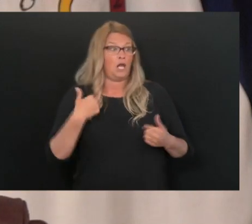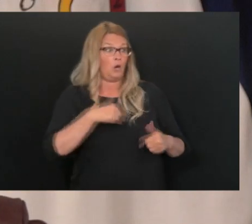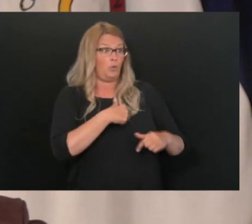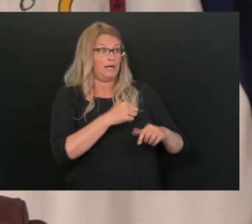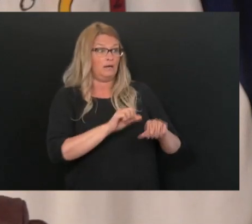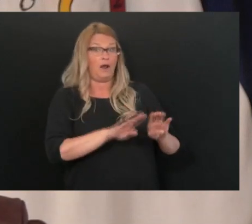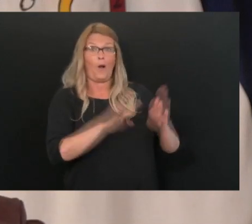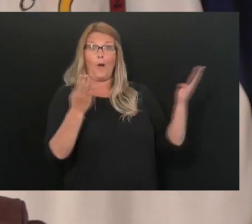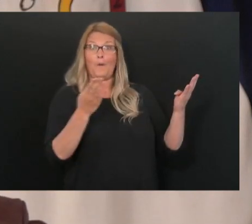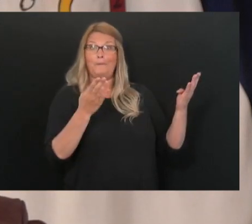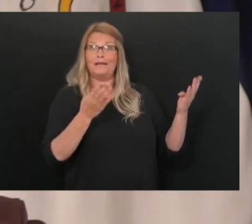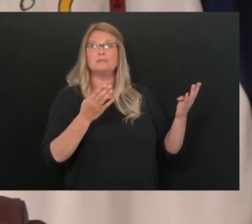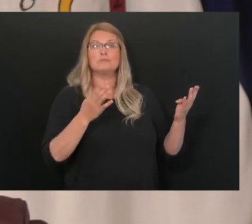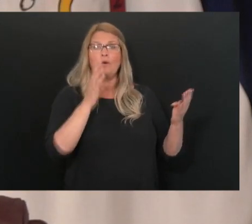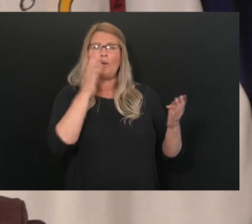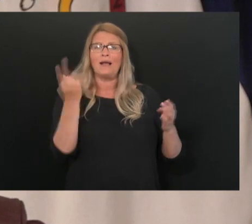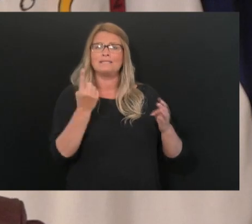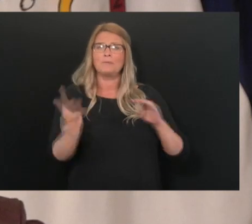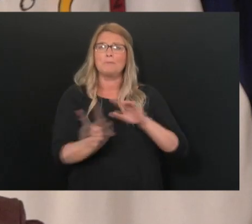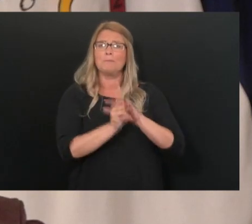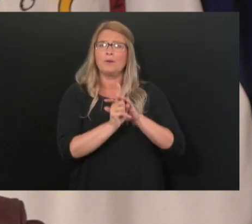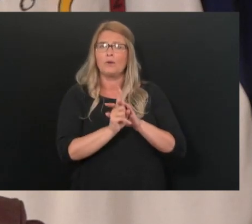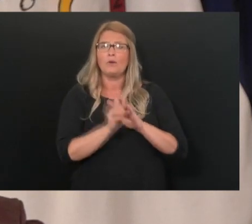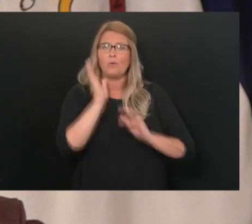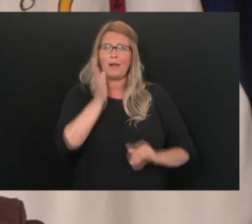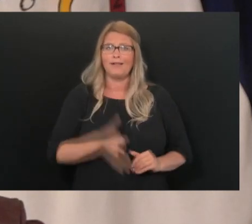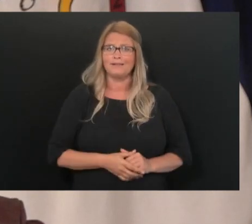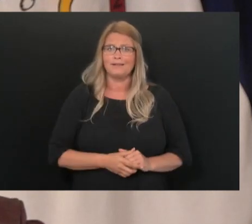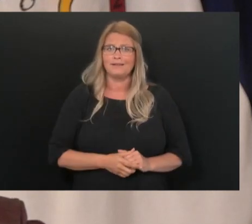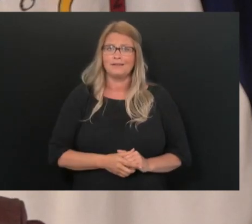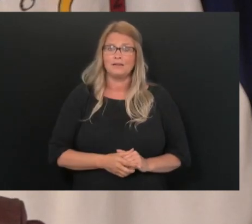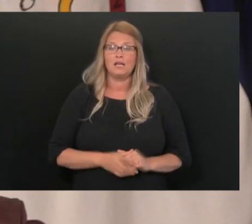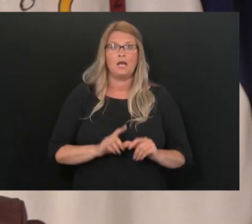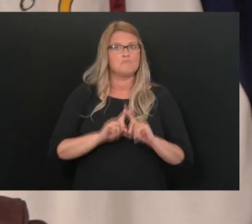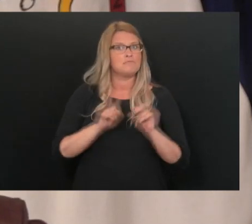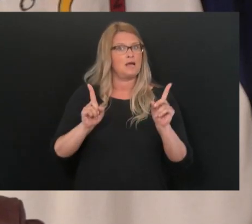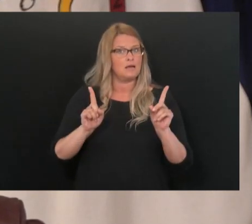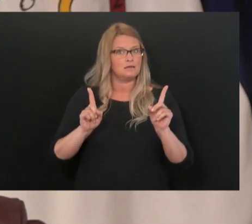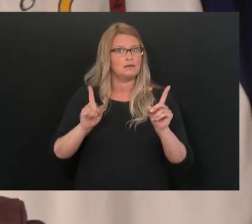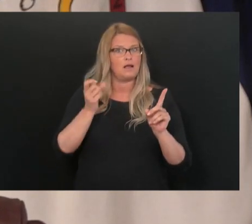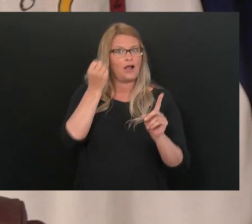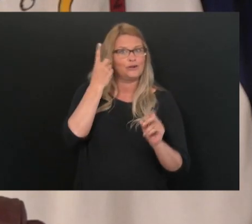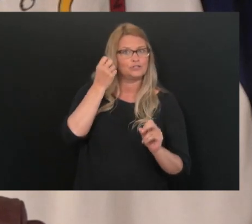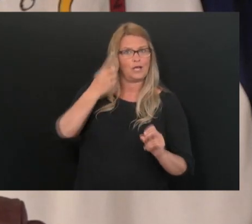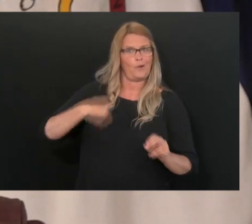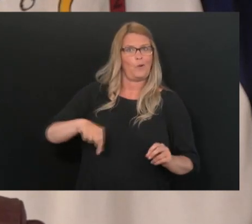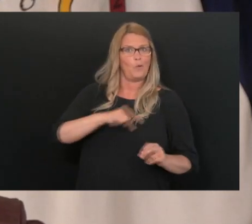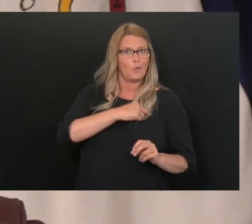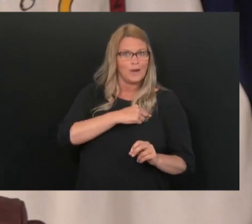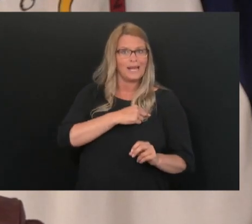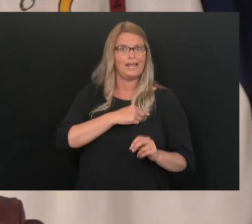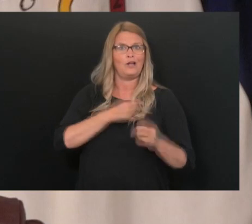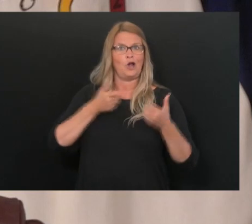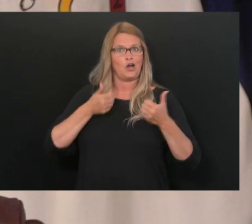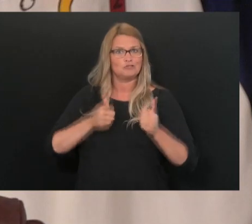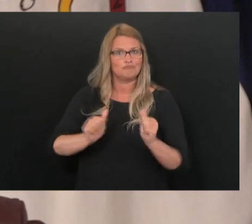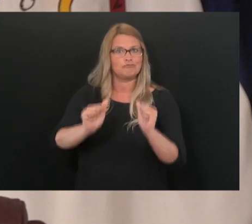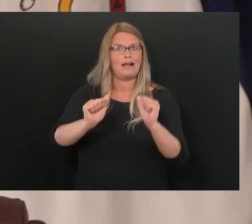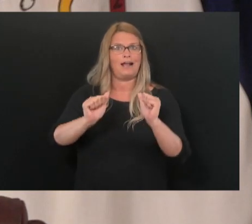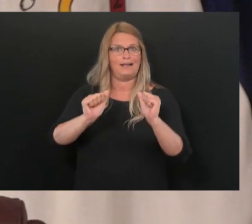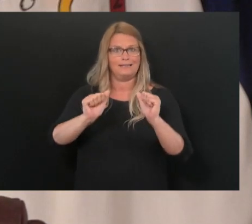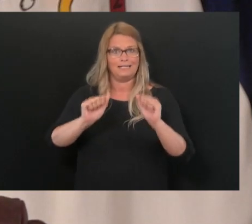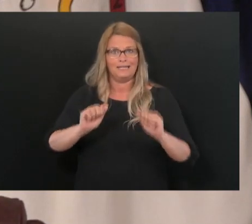fires. And in West Virginia, we are trying with all in us to be able to allow us to open back